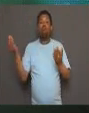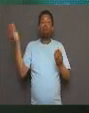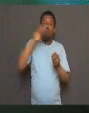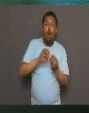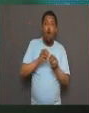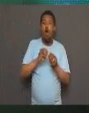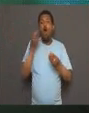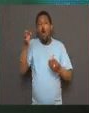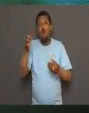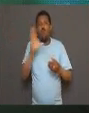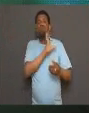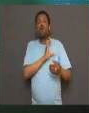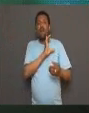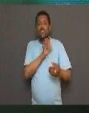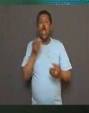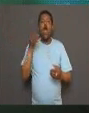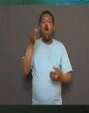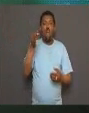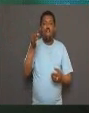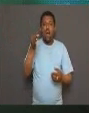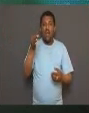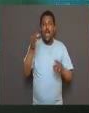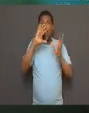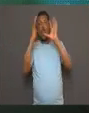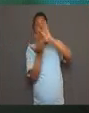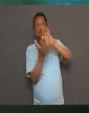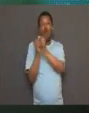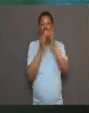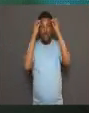of the properties of a globe with your teacher.